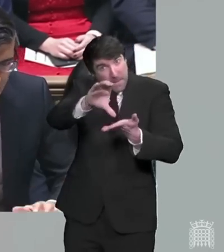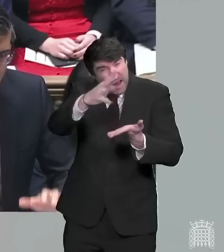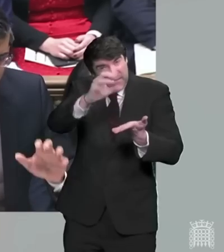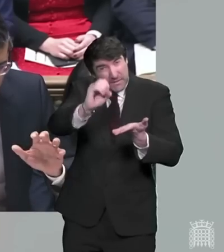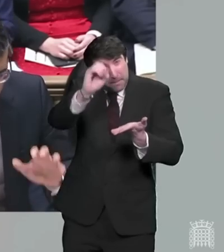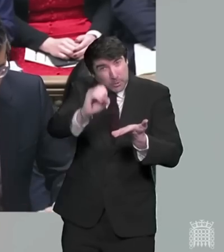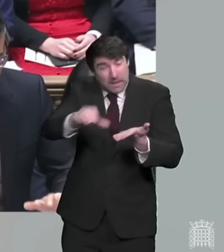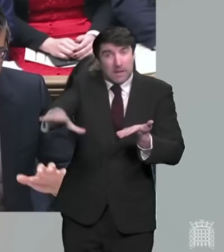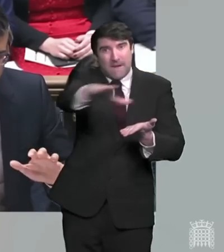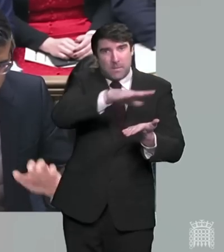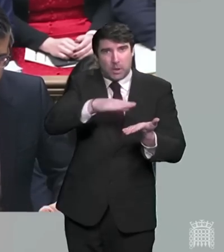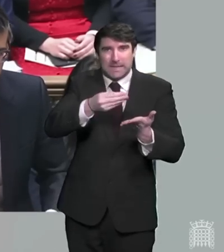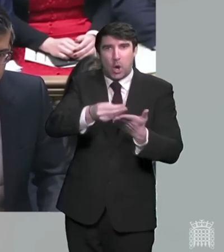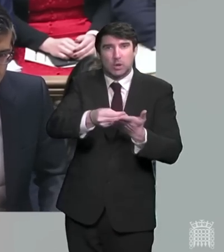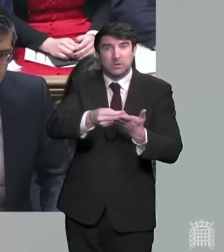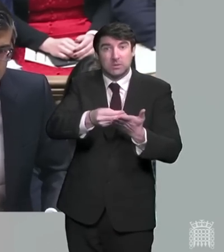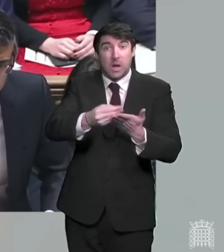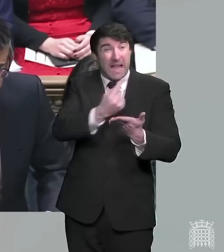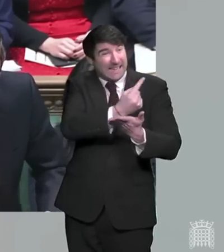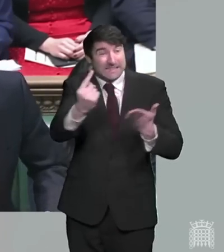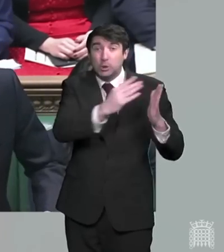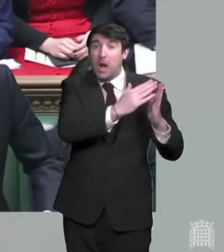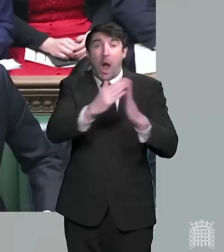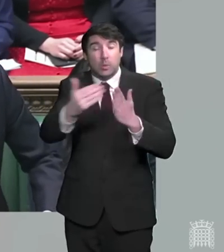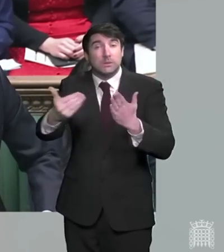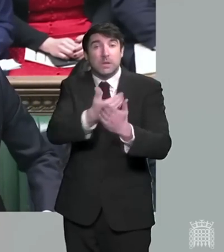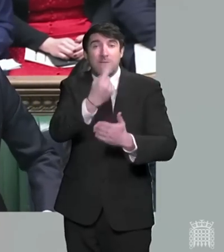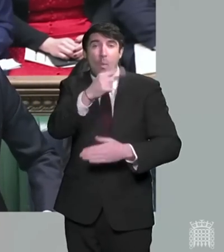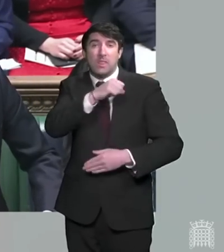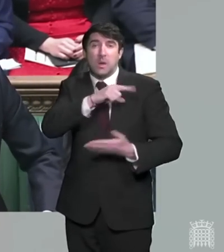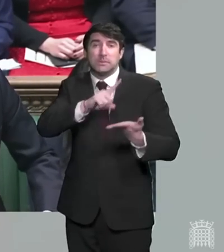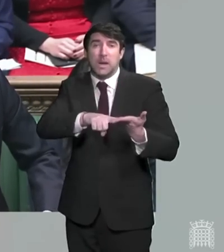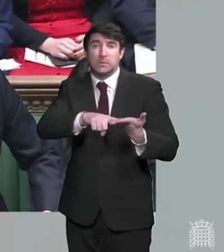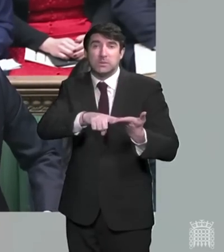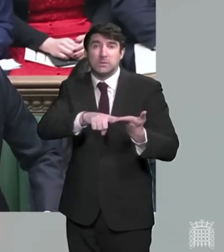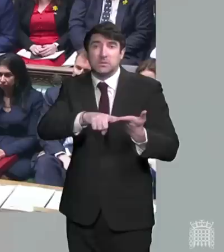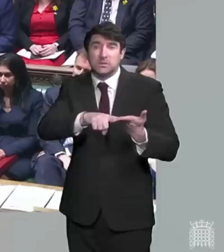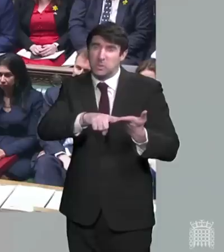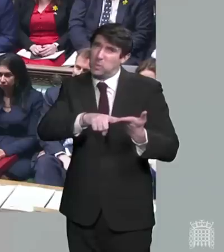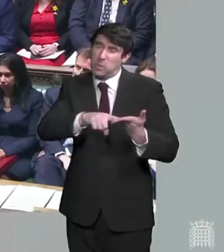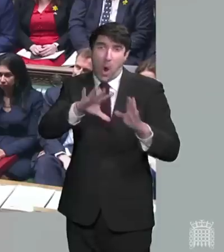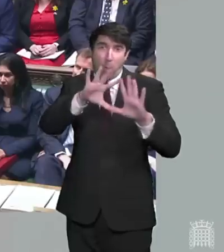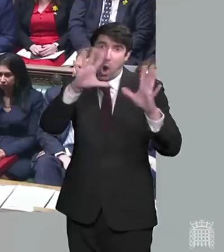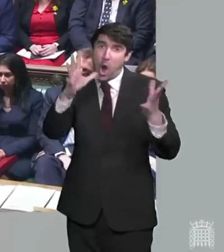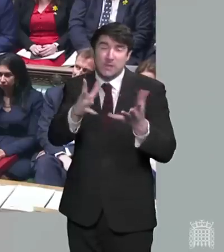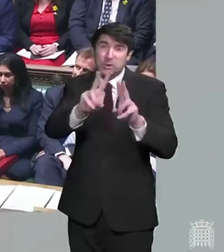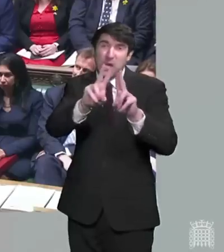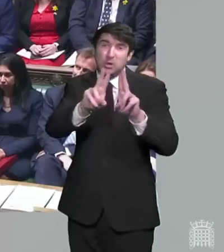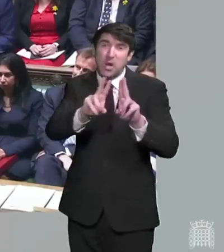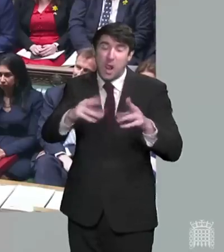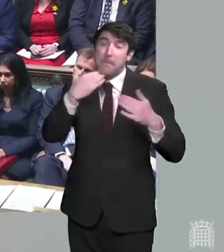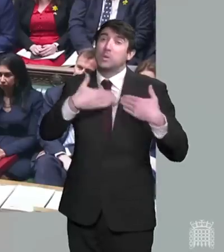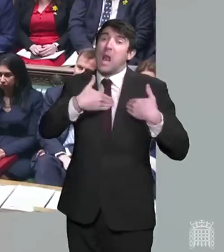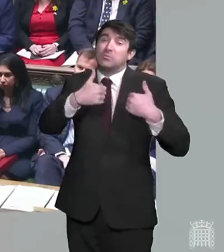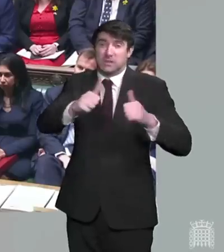households right now £1,000. It is one of the most generous support schemes globally. Now, he knows future